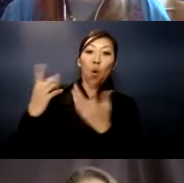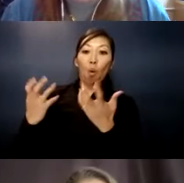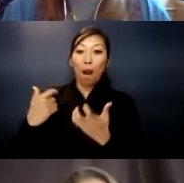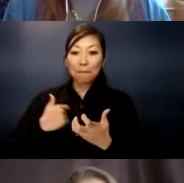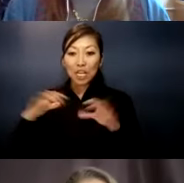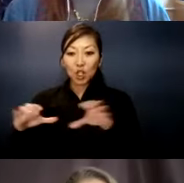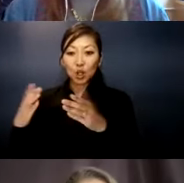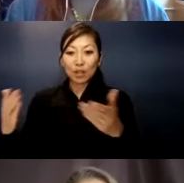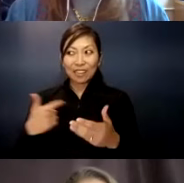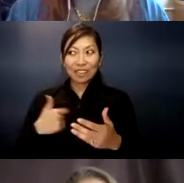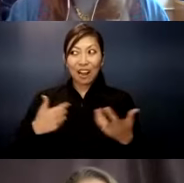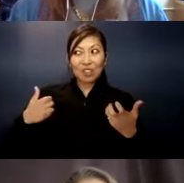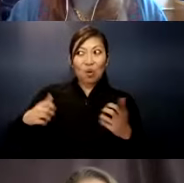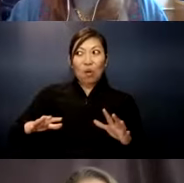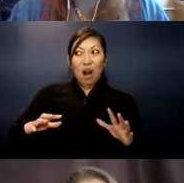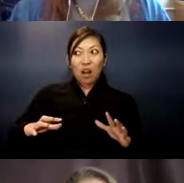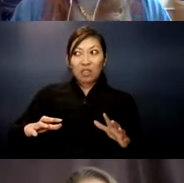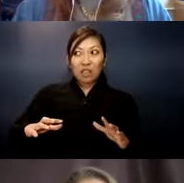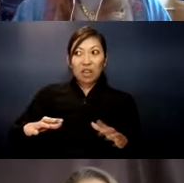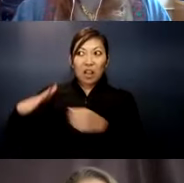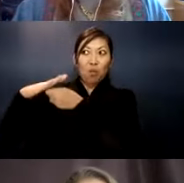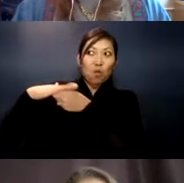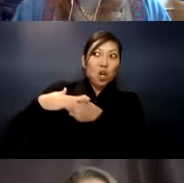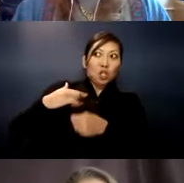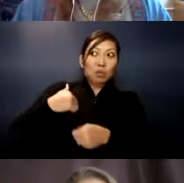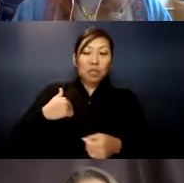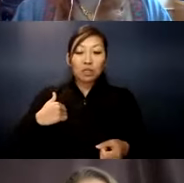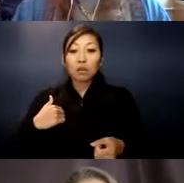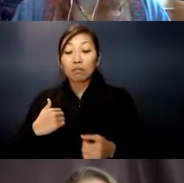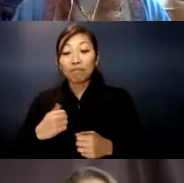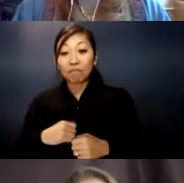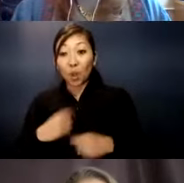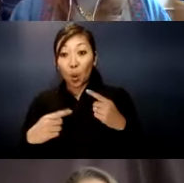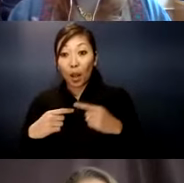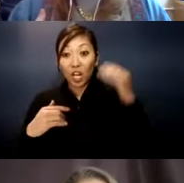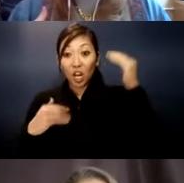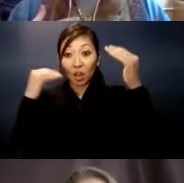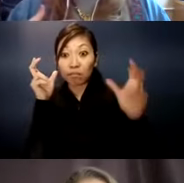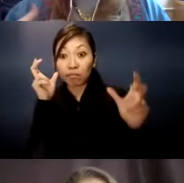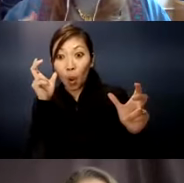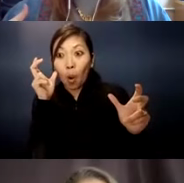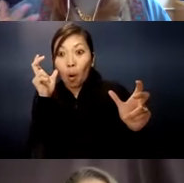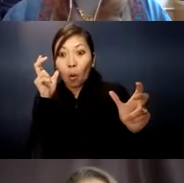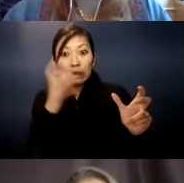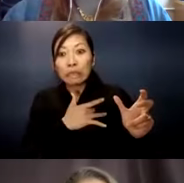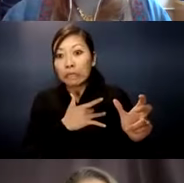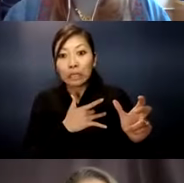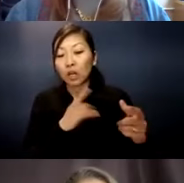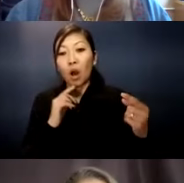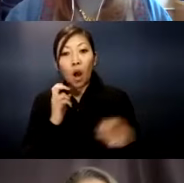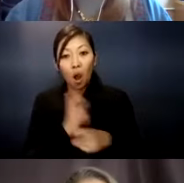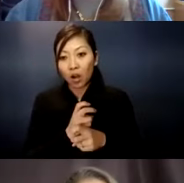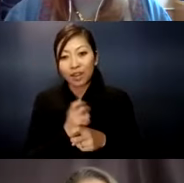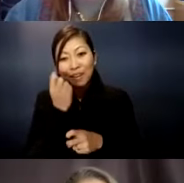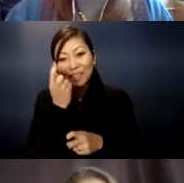do. And it's really hard for adults to hear that, because we want to believe that the young people that we love are